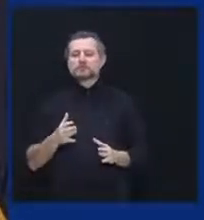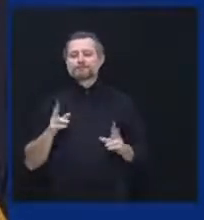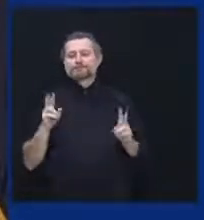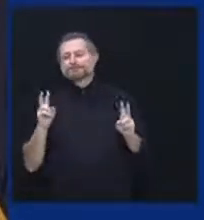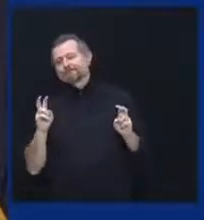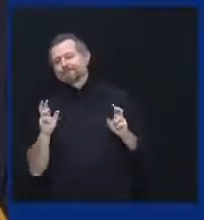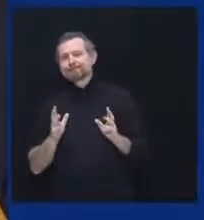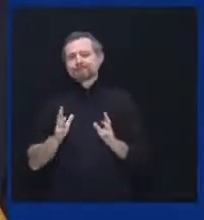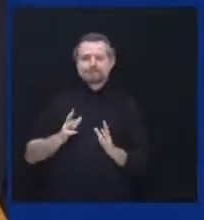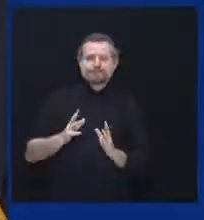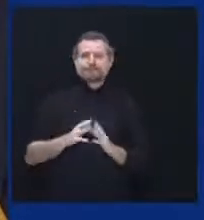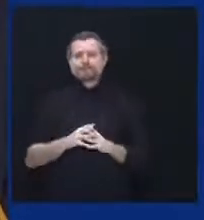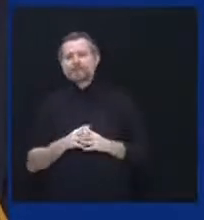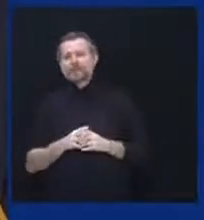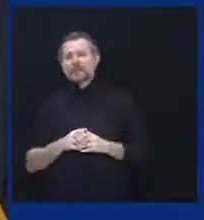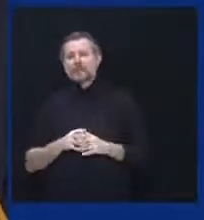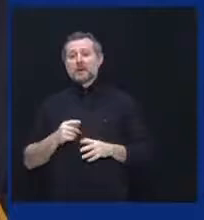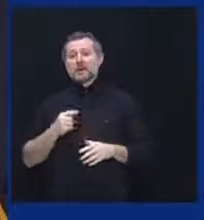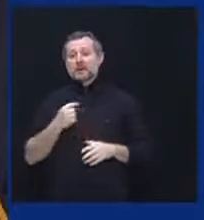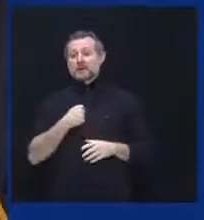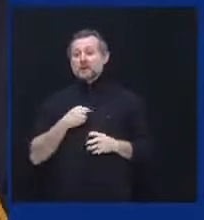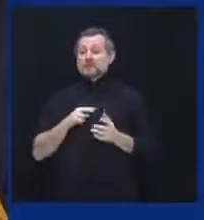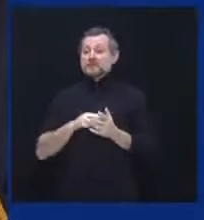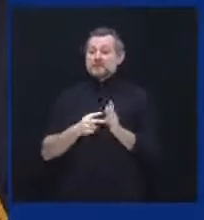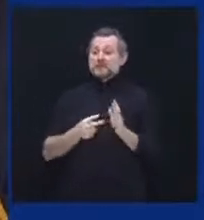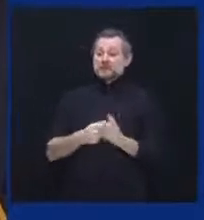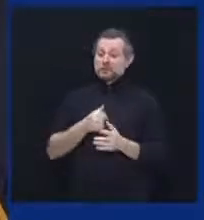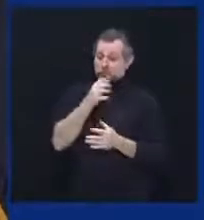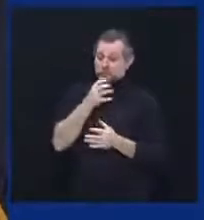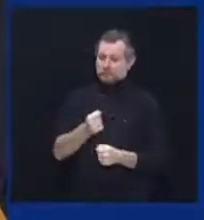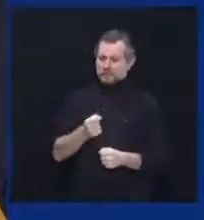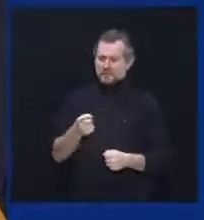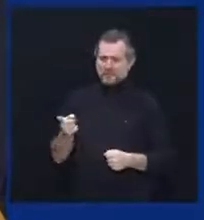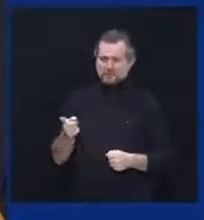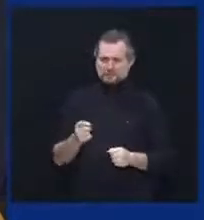it sounds like I'm saying I don't really trust the experts,